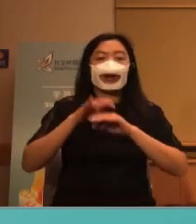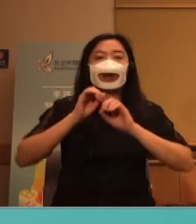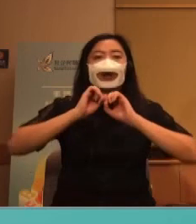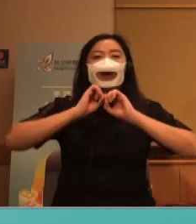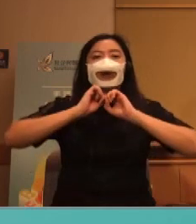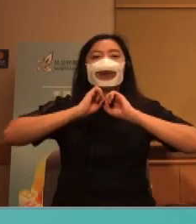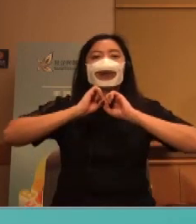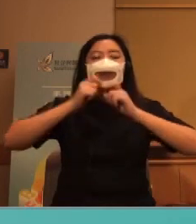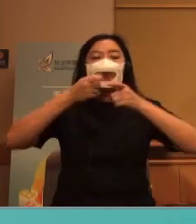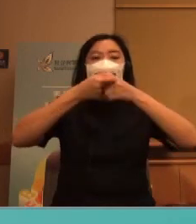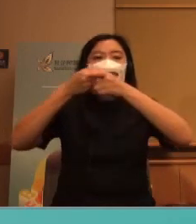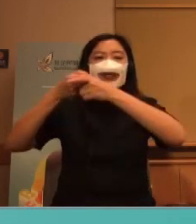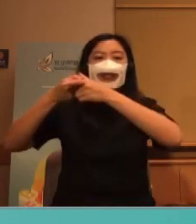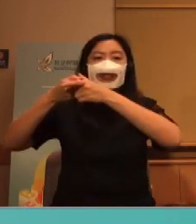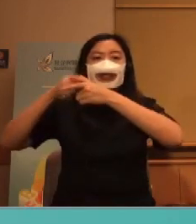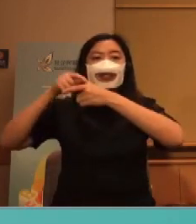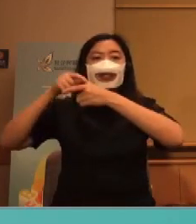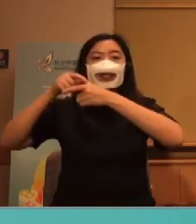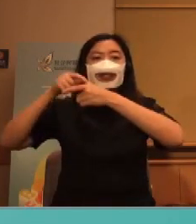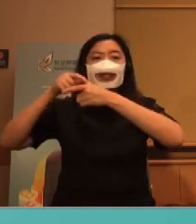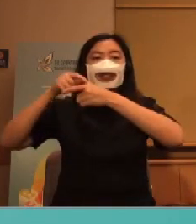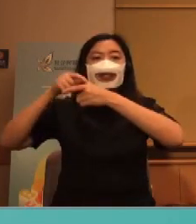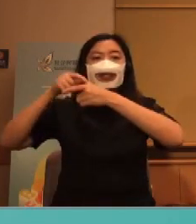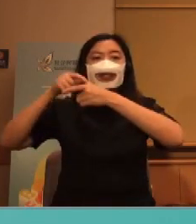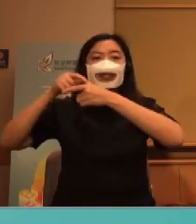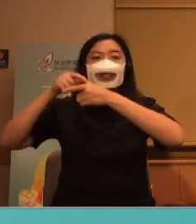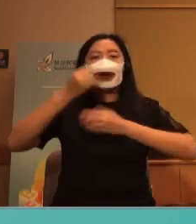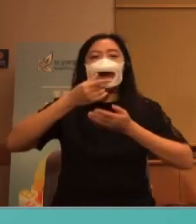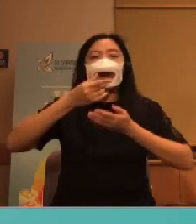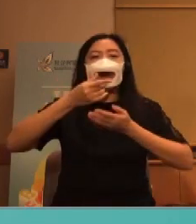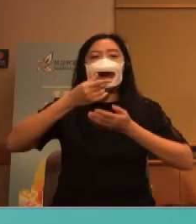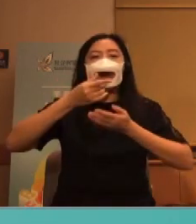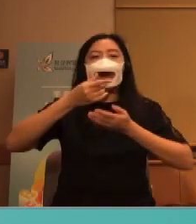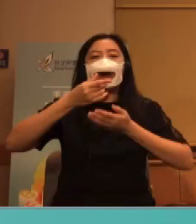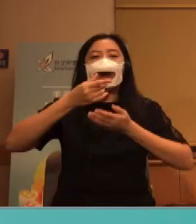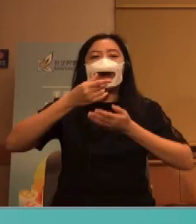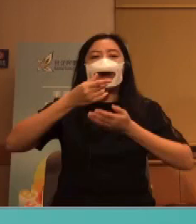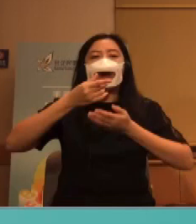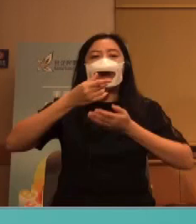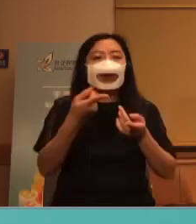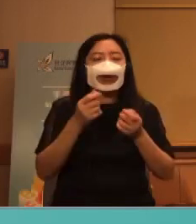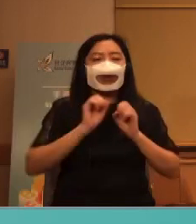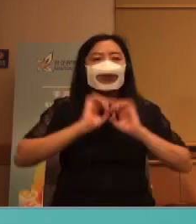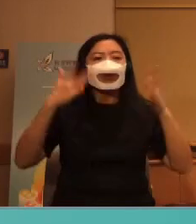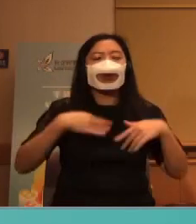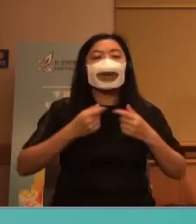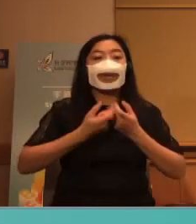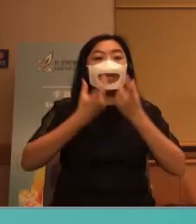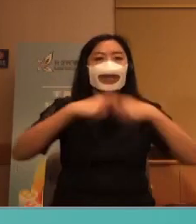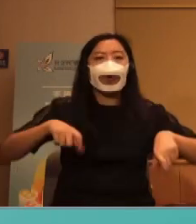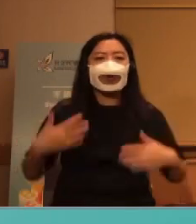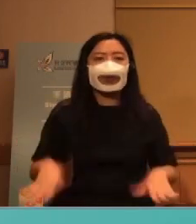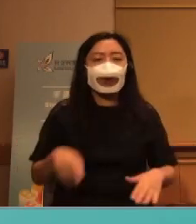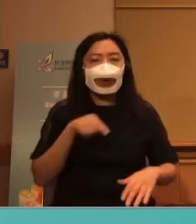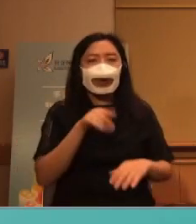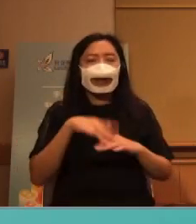And it obviously has an impact, right? Because FTX was a huge part of the ecosystem, and it was sustaining a lot of stuff.